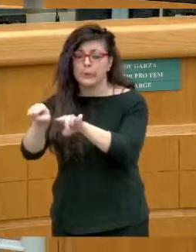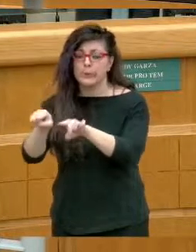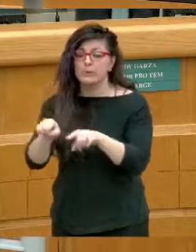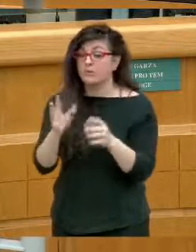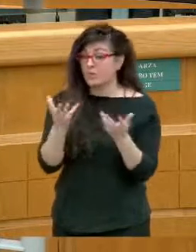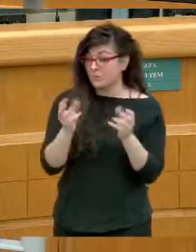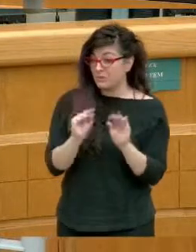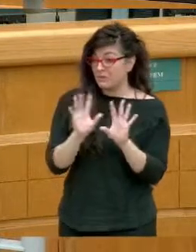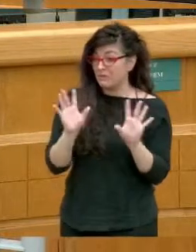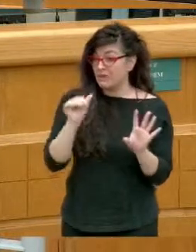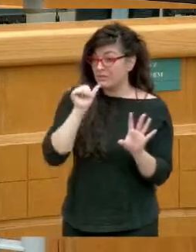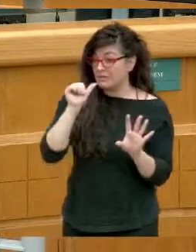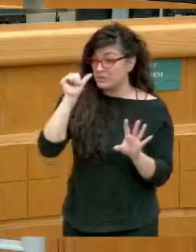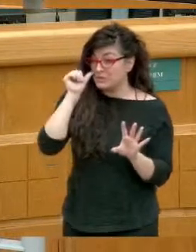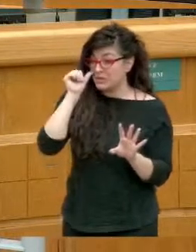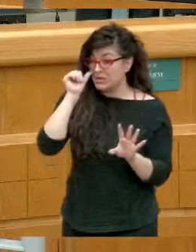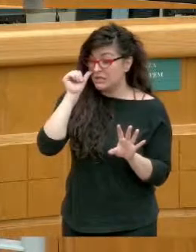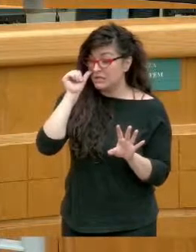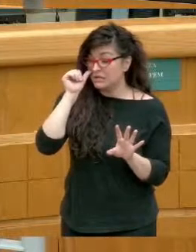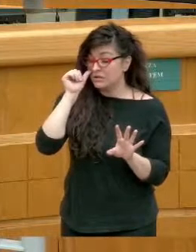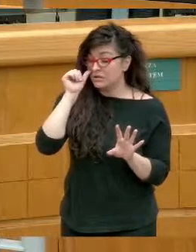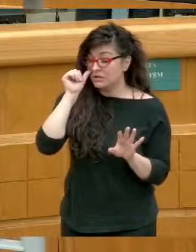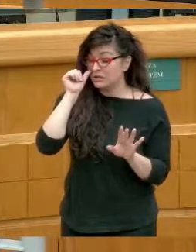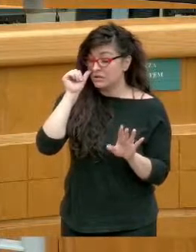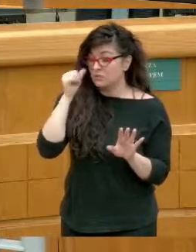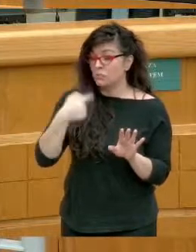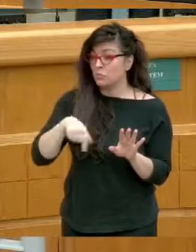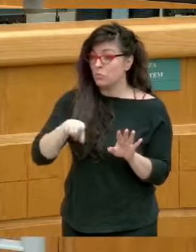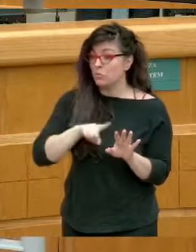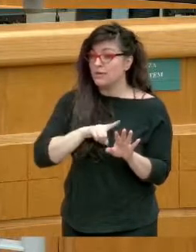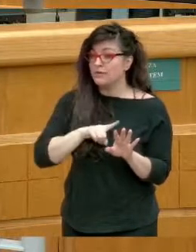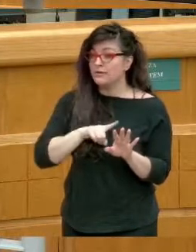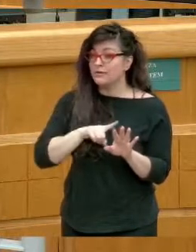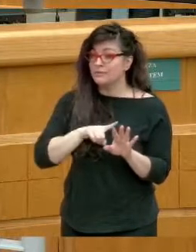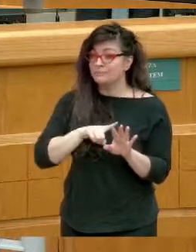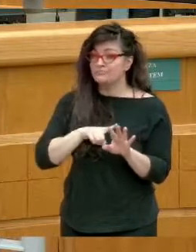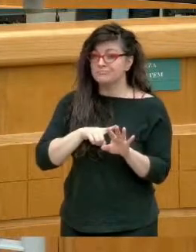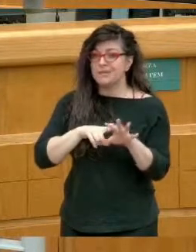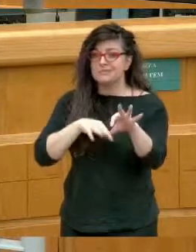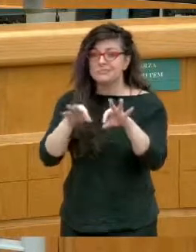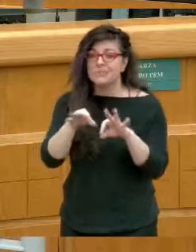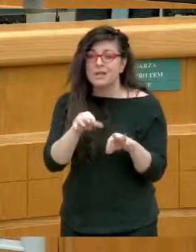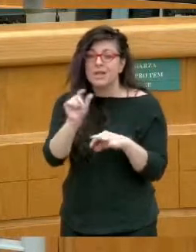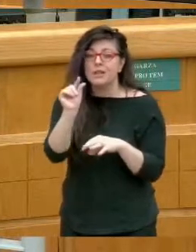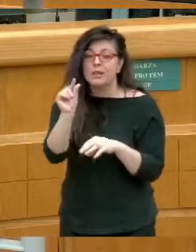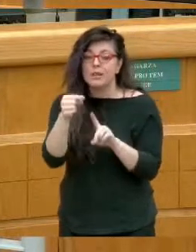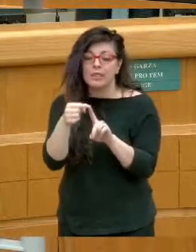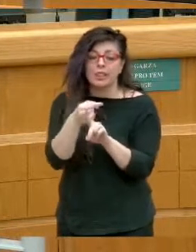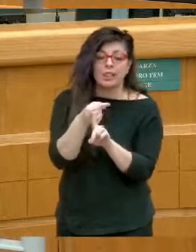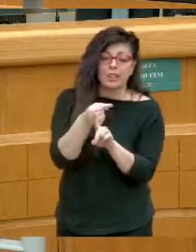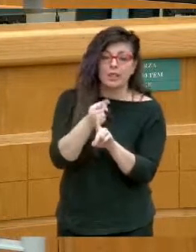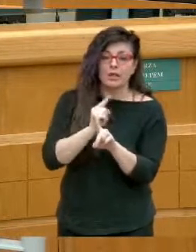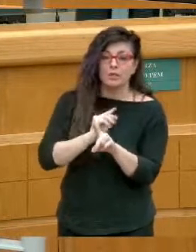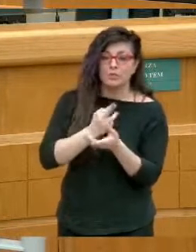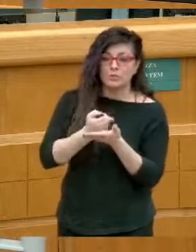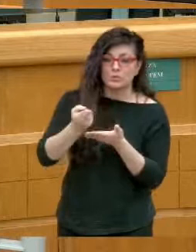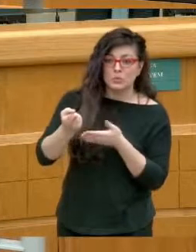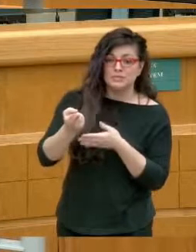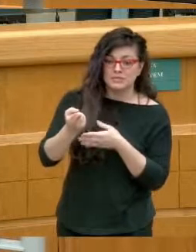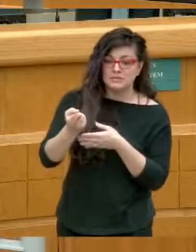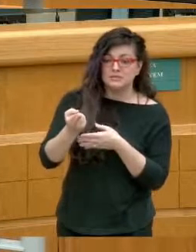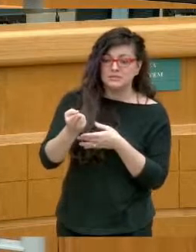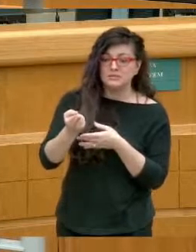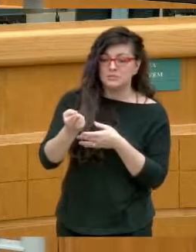we did talk about a slight deviation of our resources in terms of focusing this coming week on